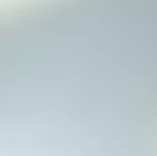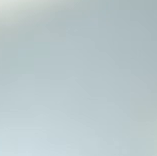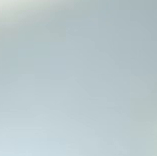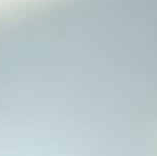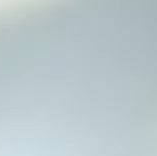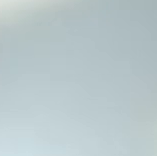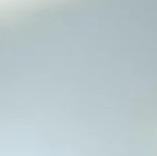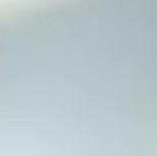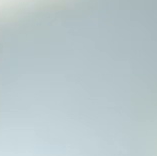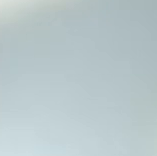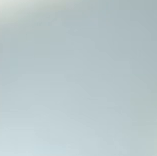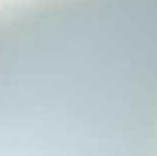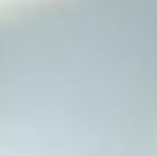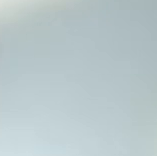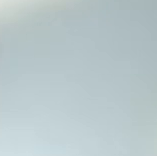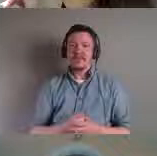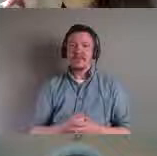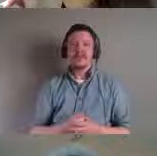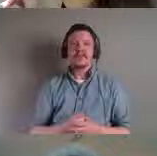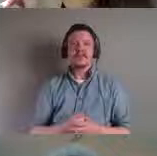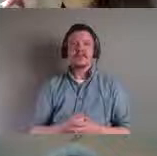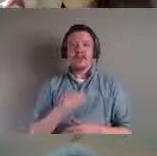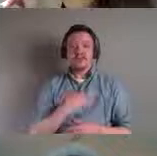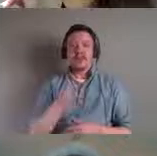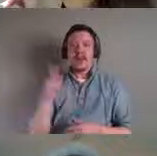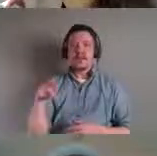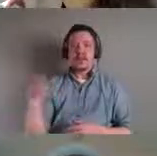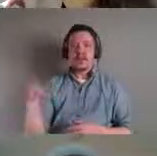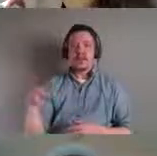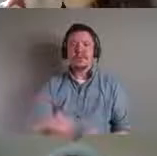screen and I will be bringing up this presentation.